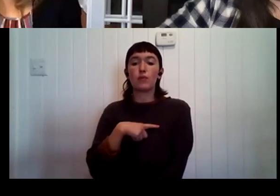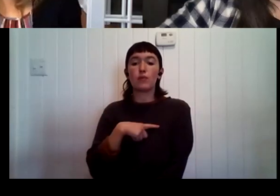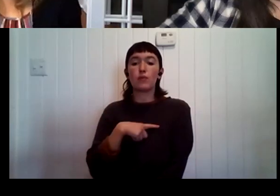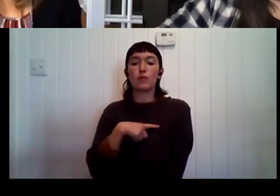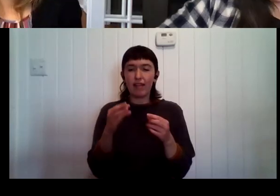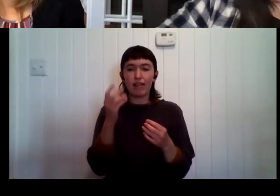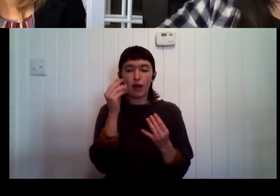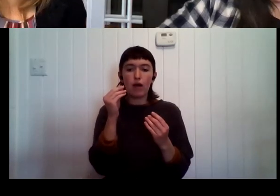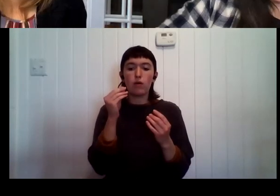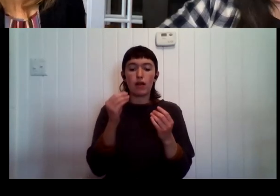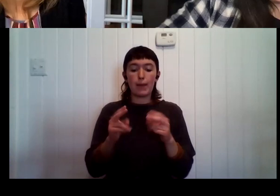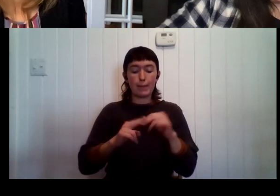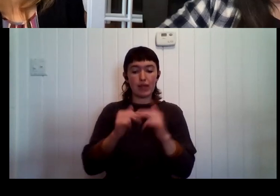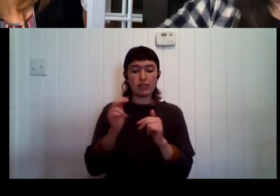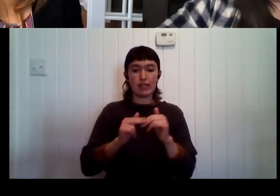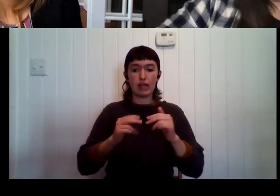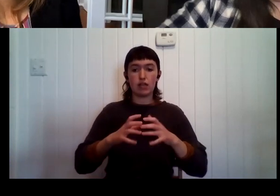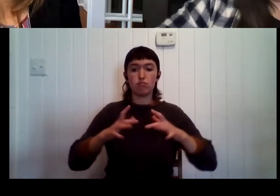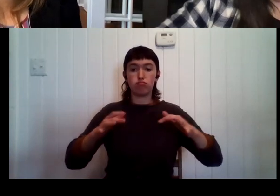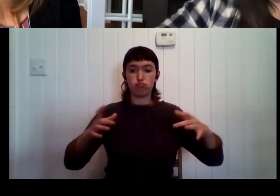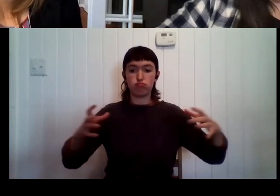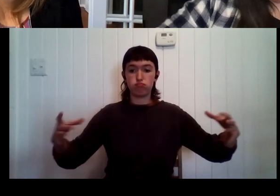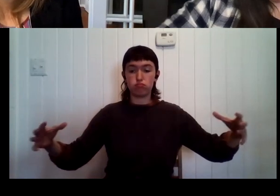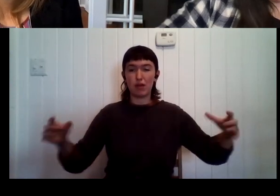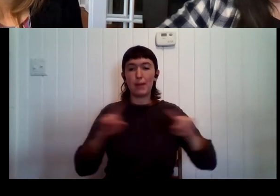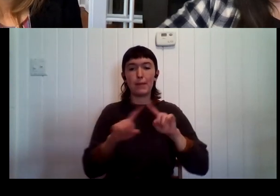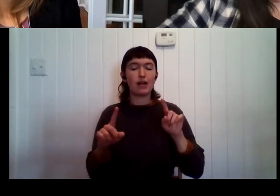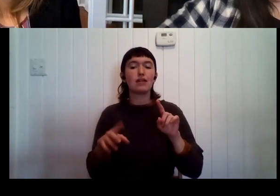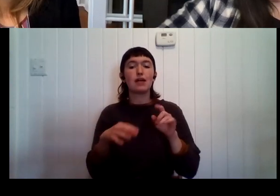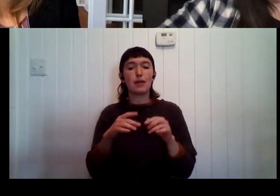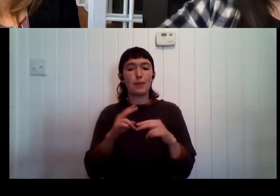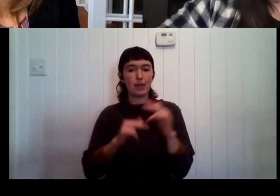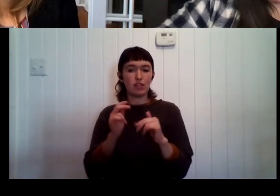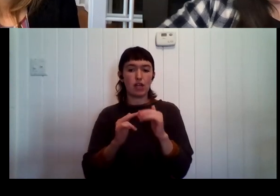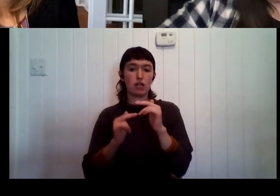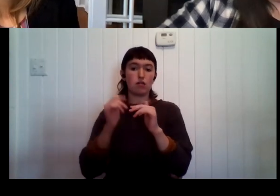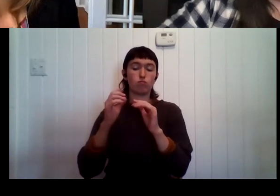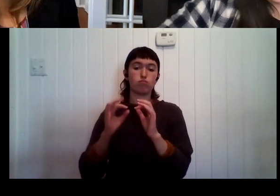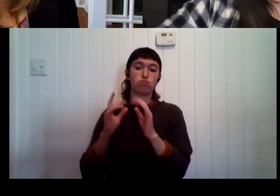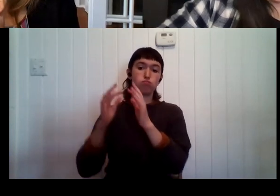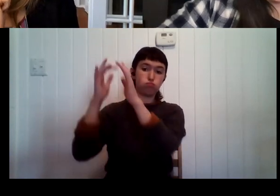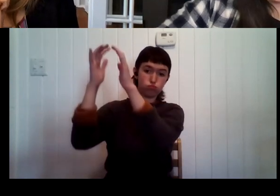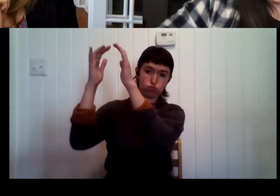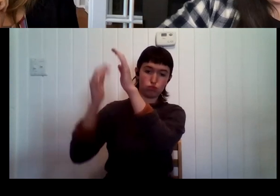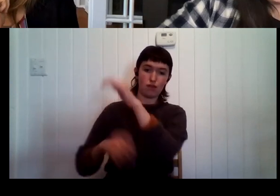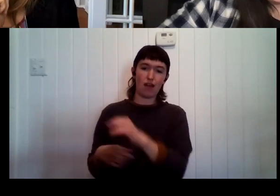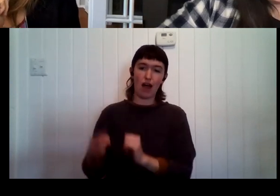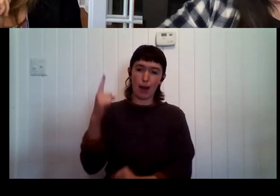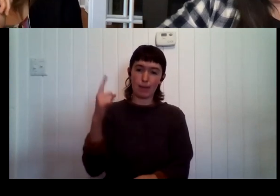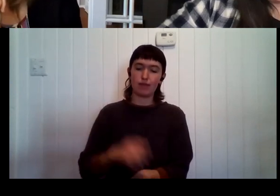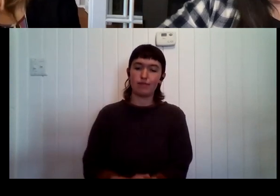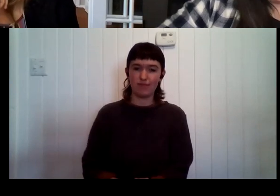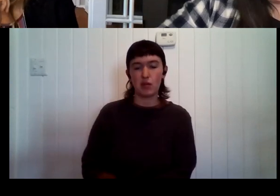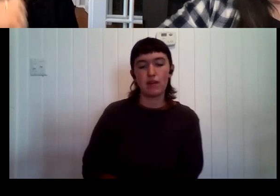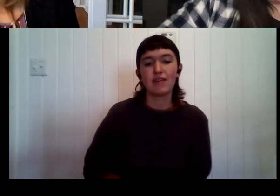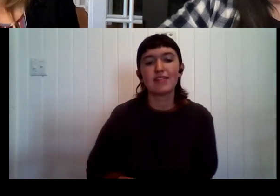any sense, so that we can respect the environment that much more. But yes, replanting